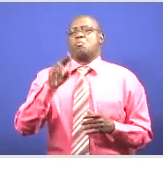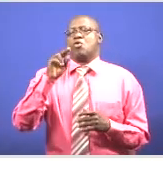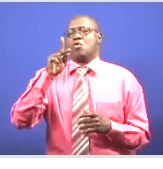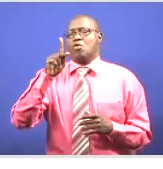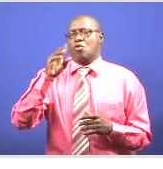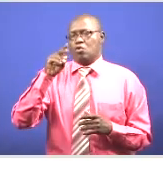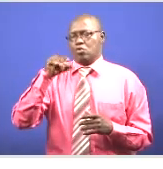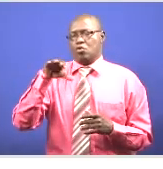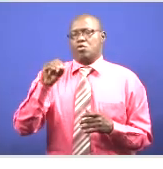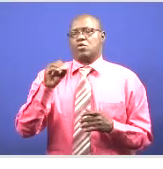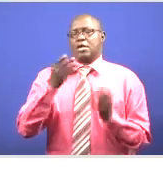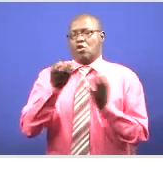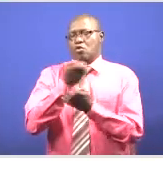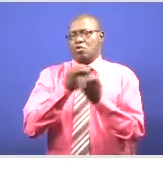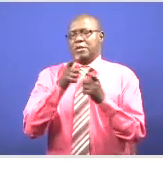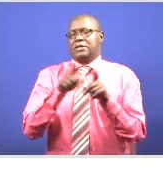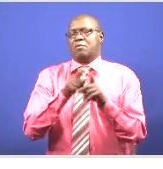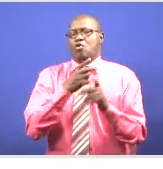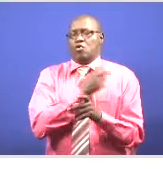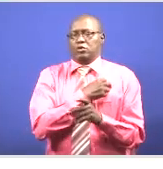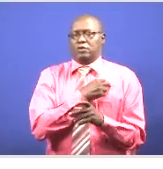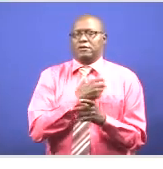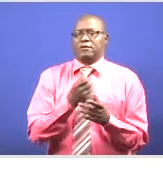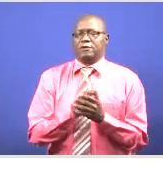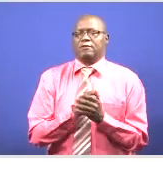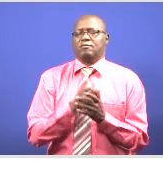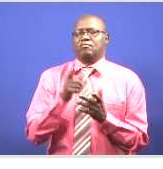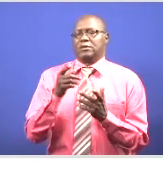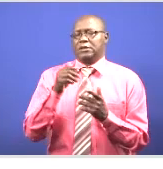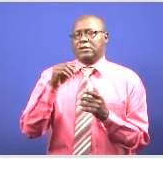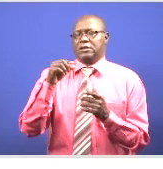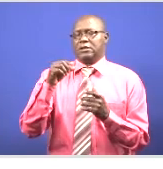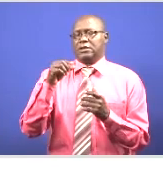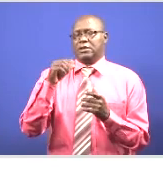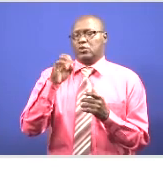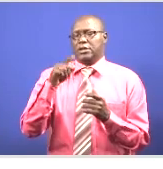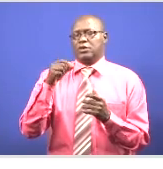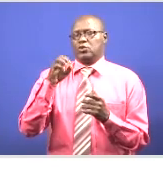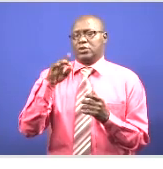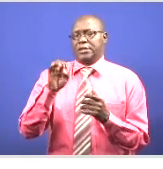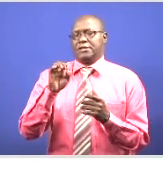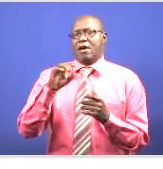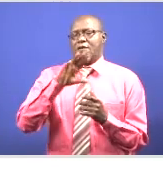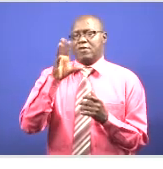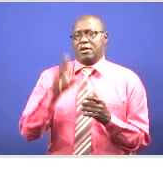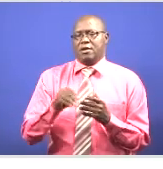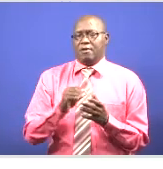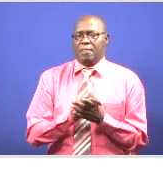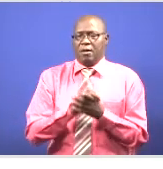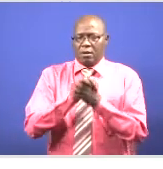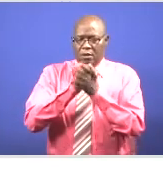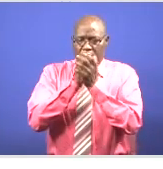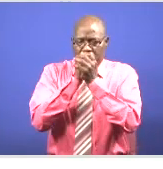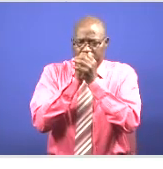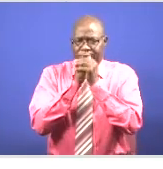a functional consultant at Great Tricks Africa. Karibu sana to the studio. Thank you. Thank you. Well,